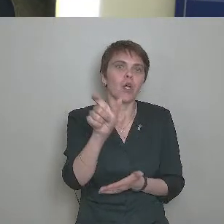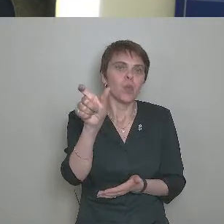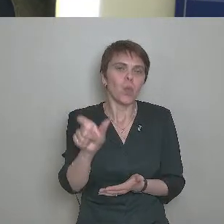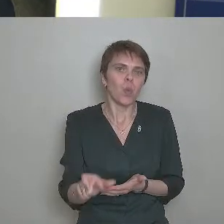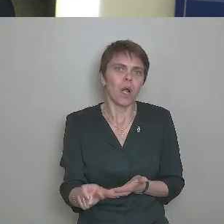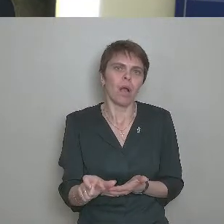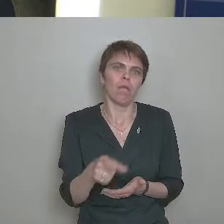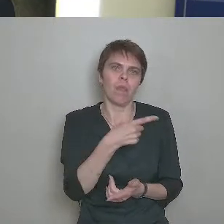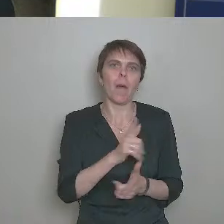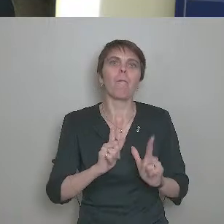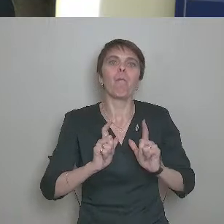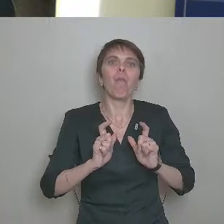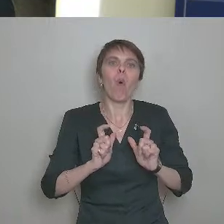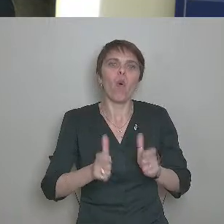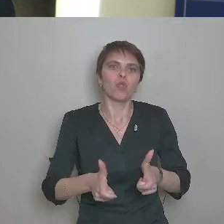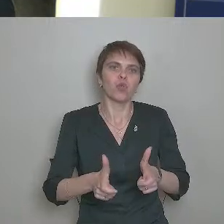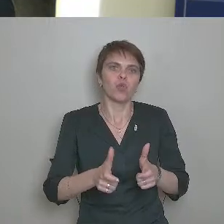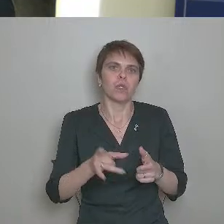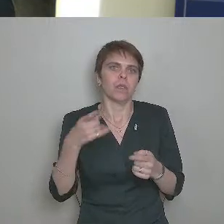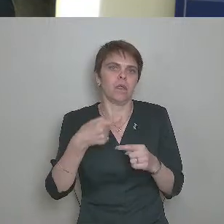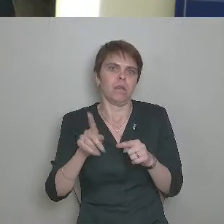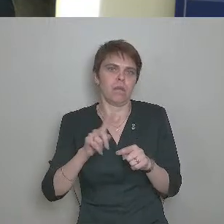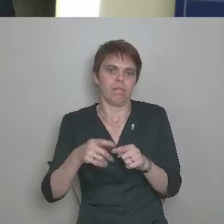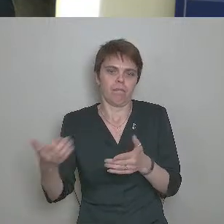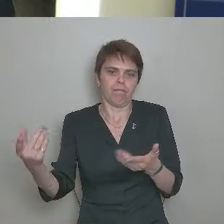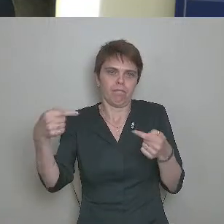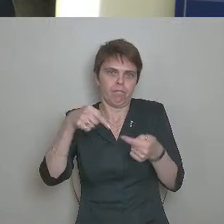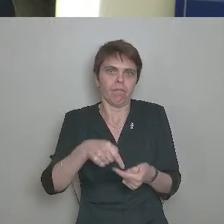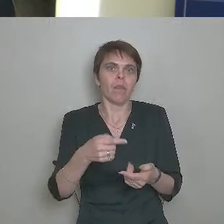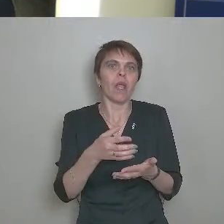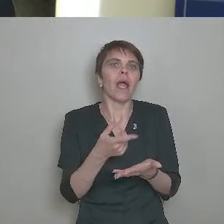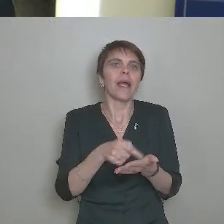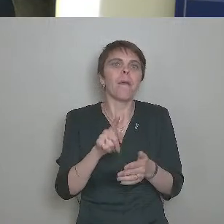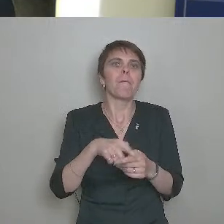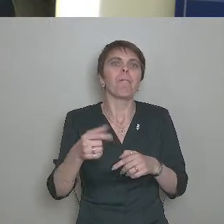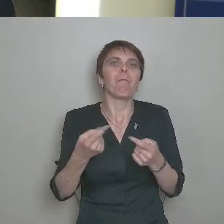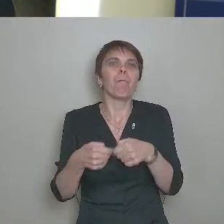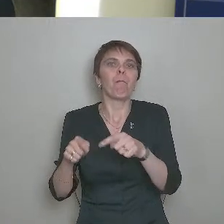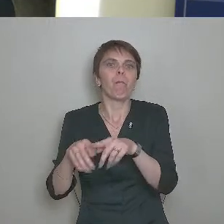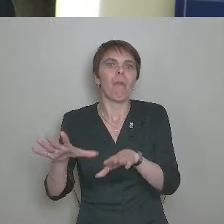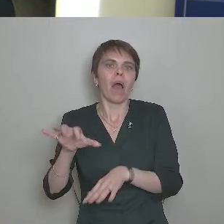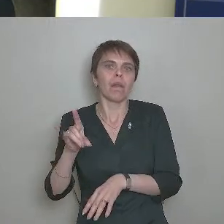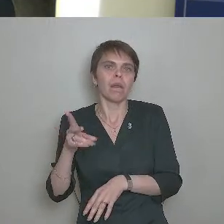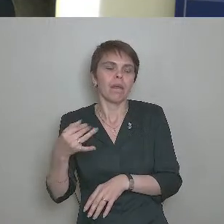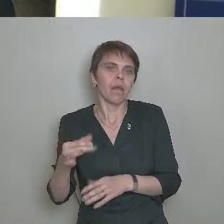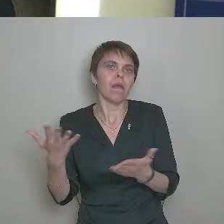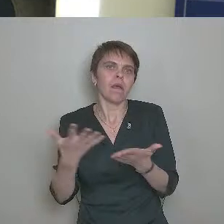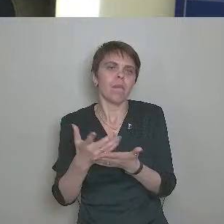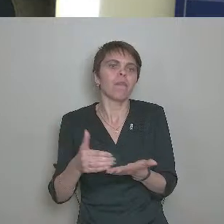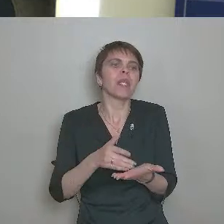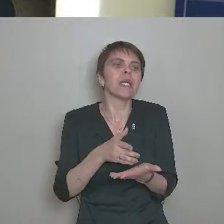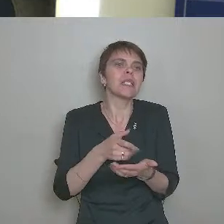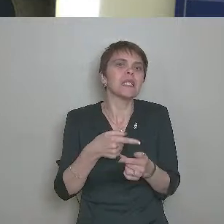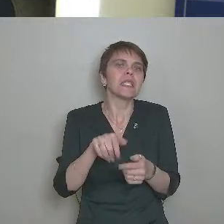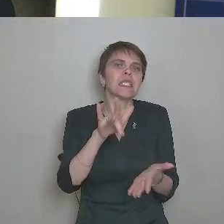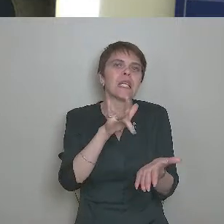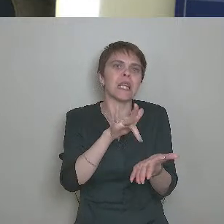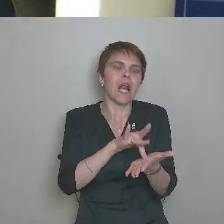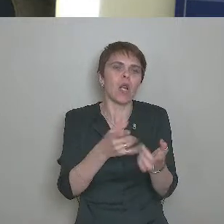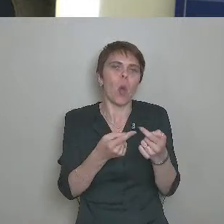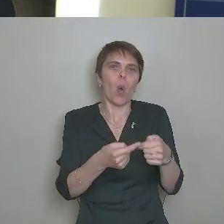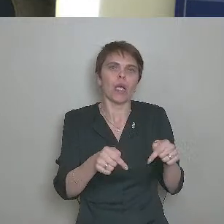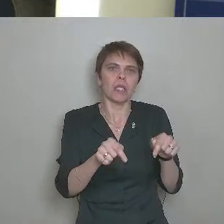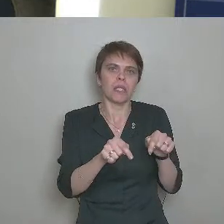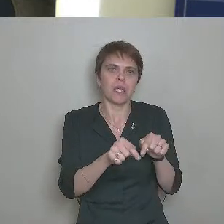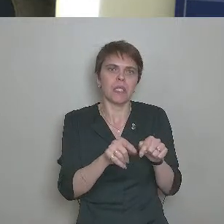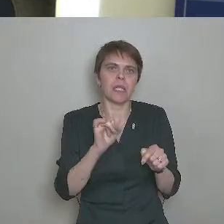candidate is being approved by the central governing body of the party, as the